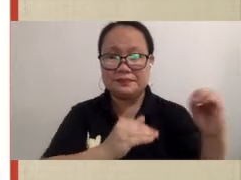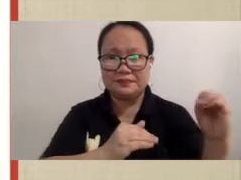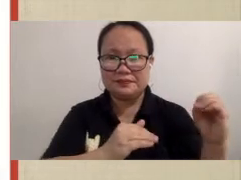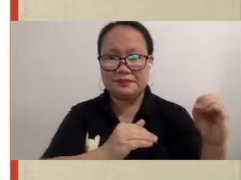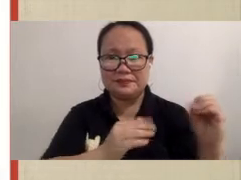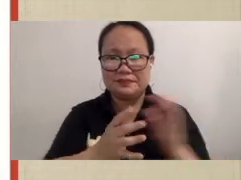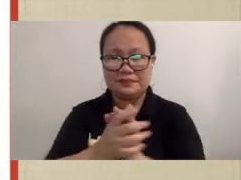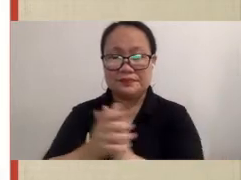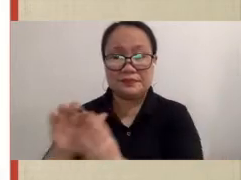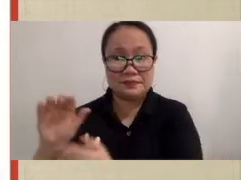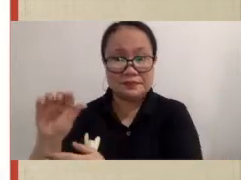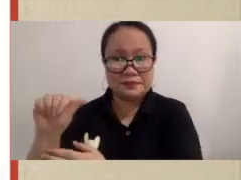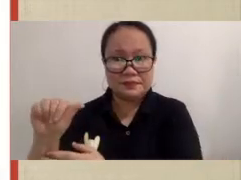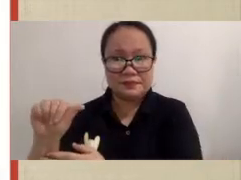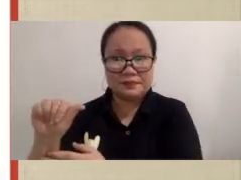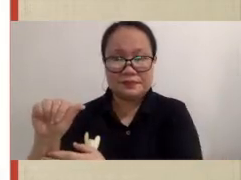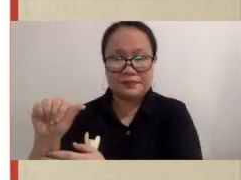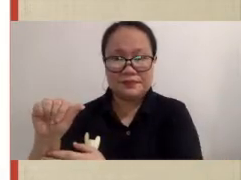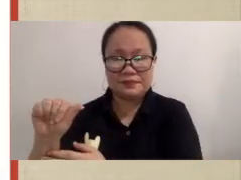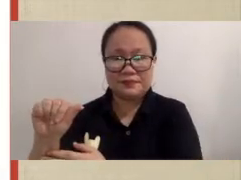to 0.